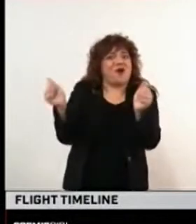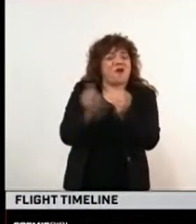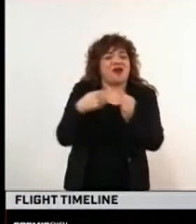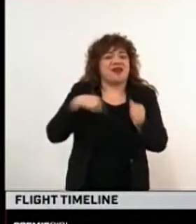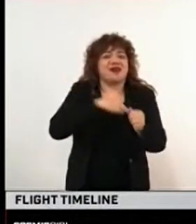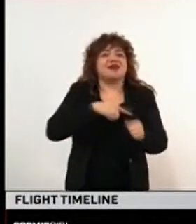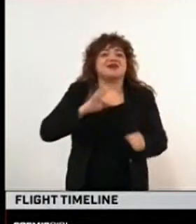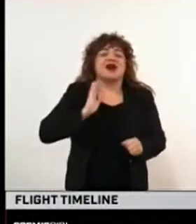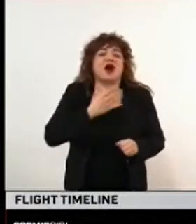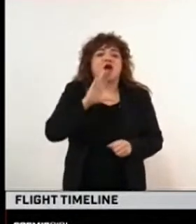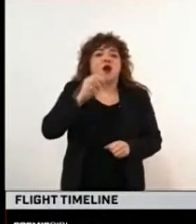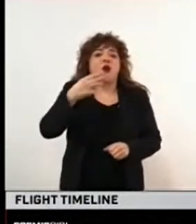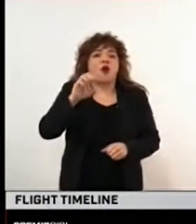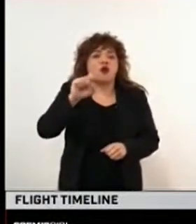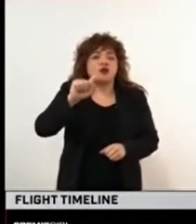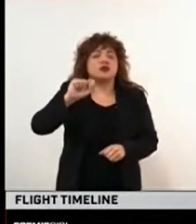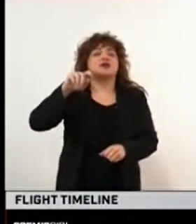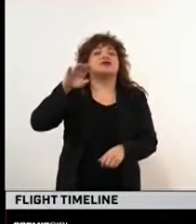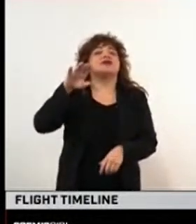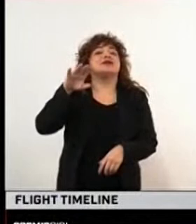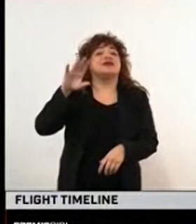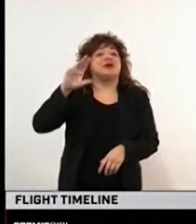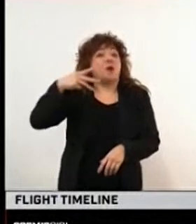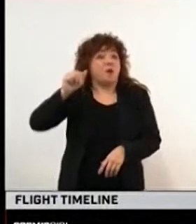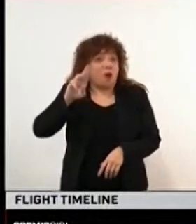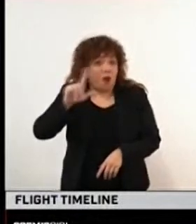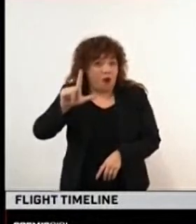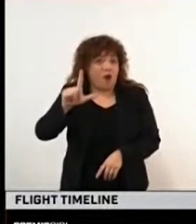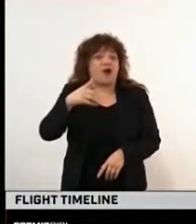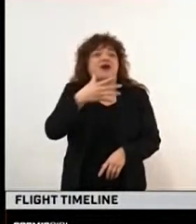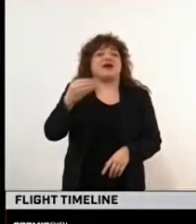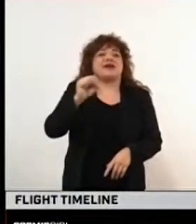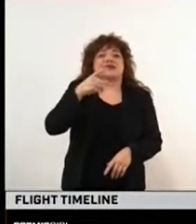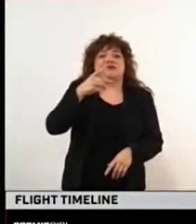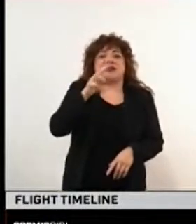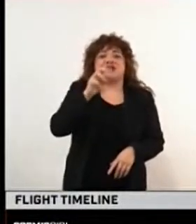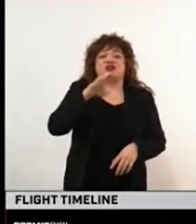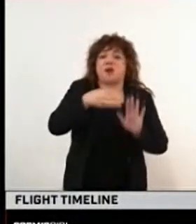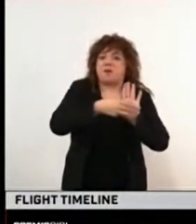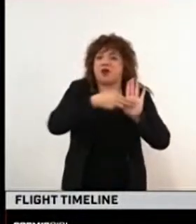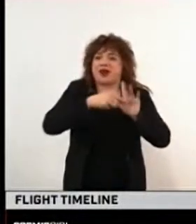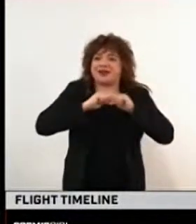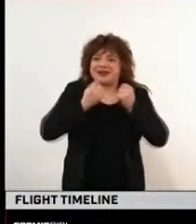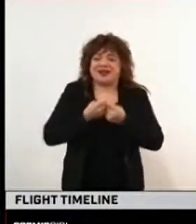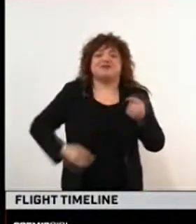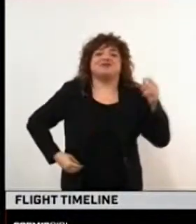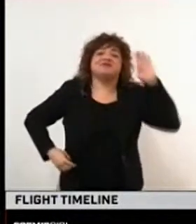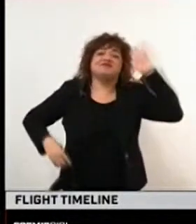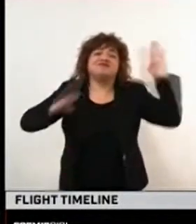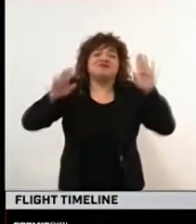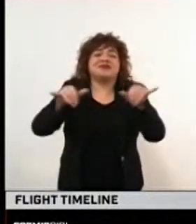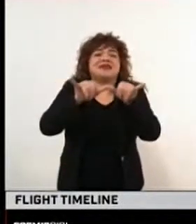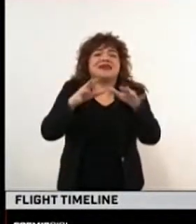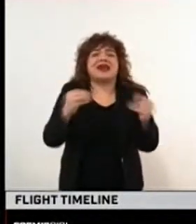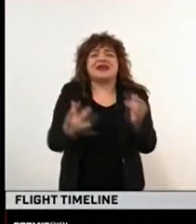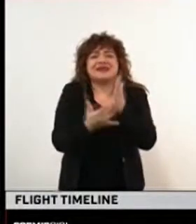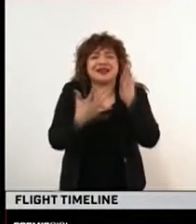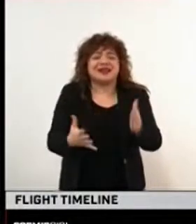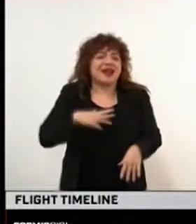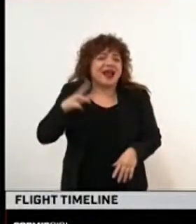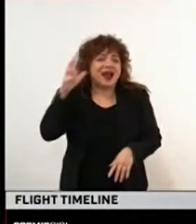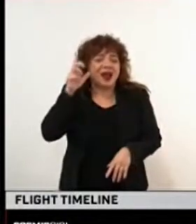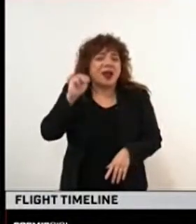my co-hosts, Paul and Spencer. I want to also give a special shout out to all the engineers and technicians who I can hear on mission control